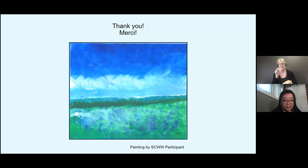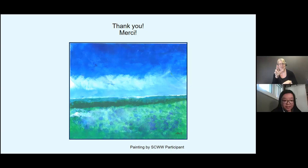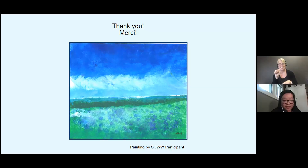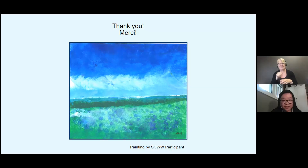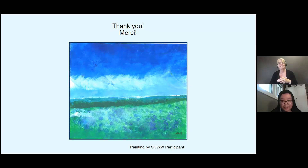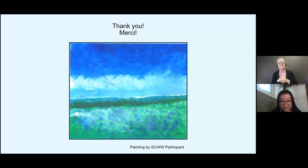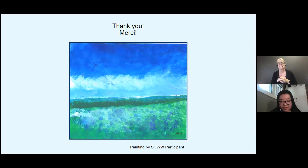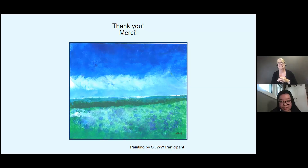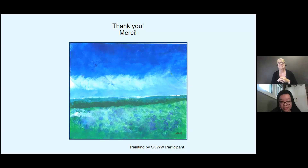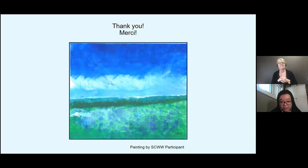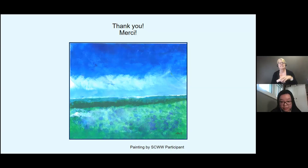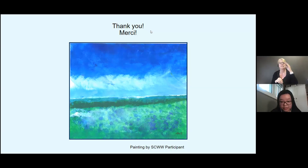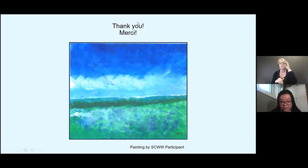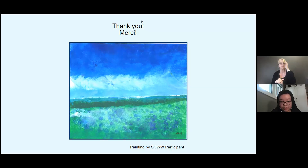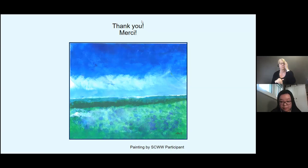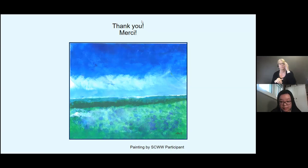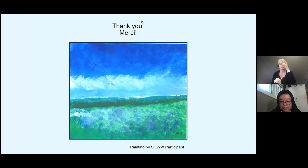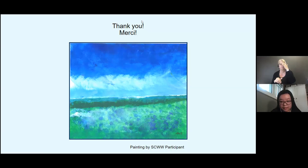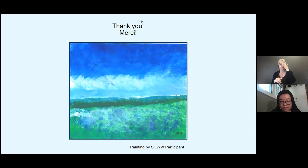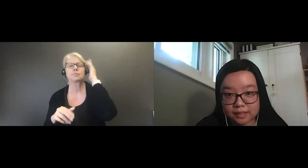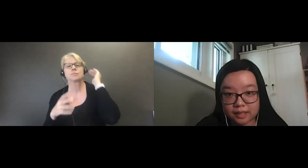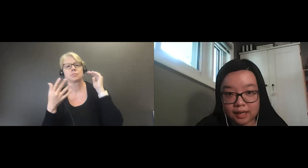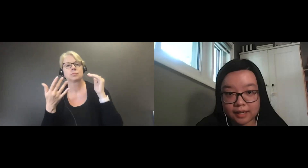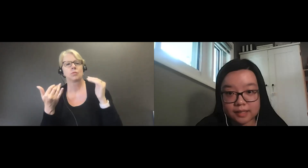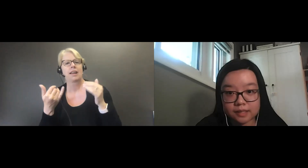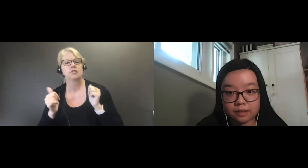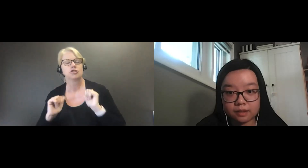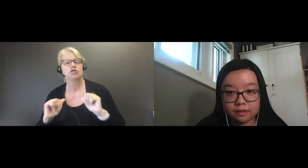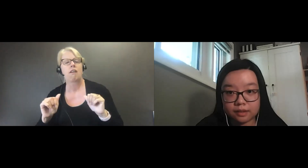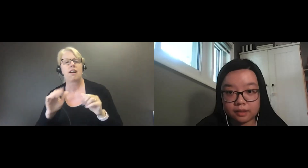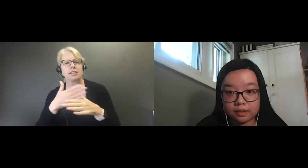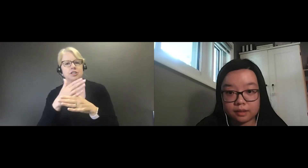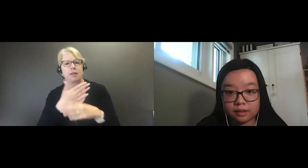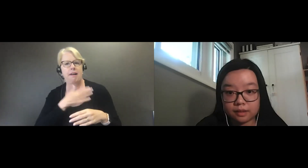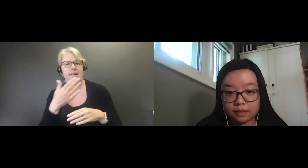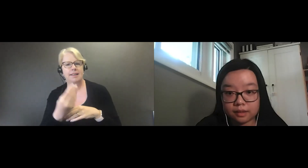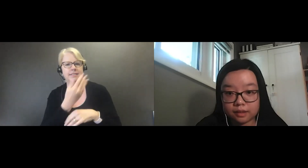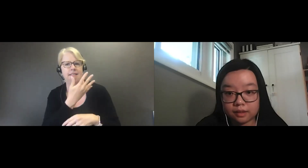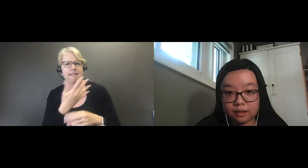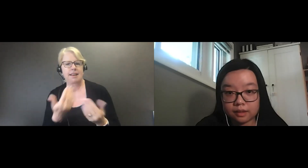Great, thank you. I'm just going to try to share my slides.